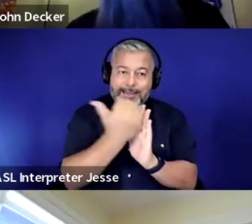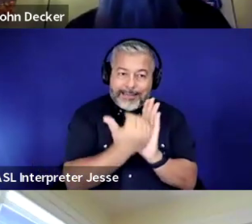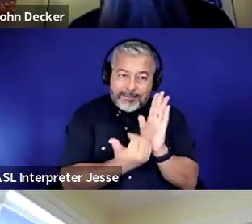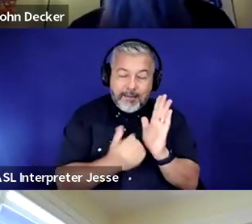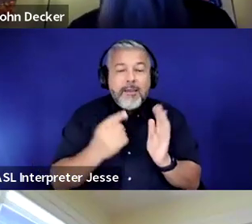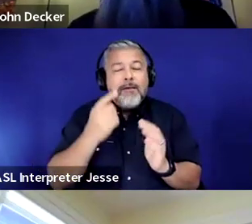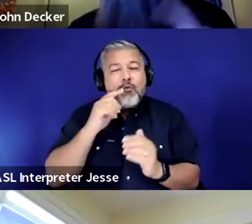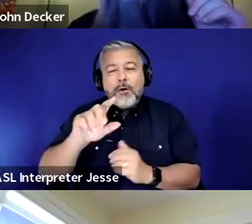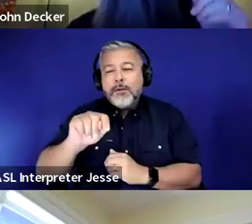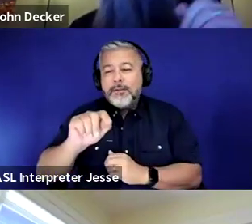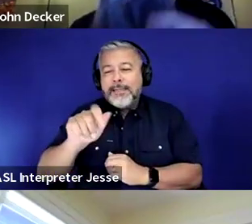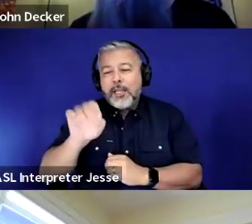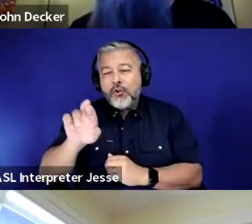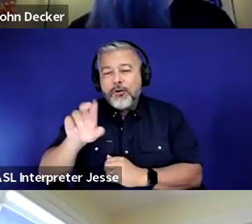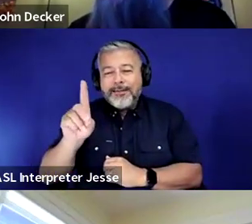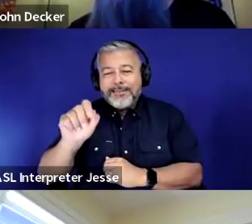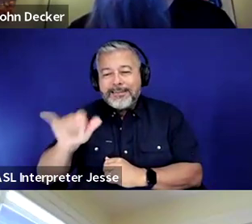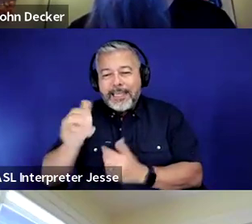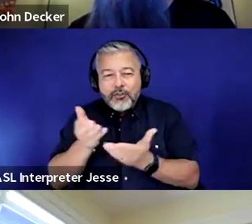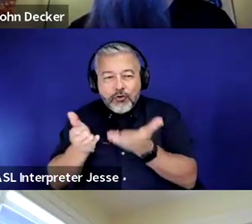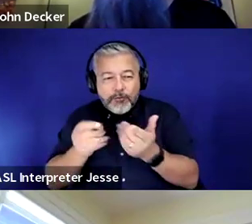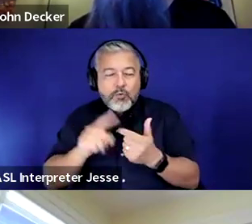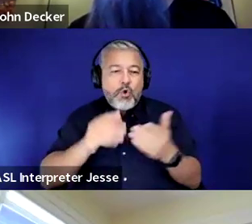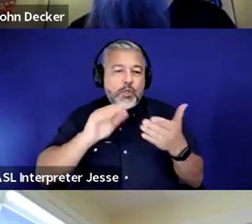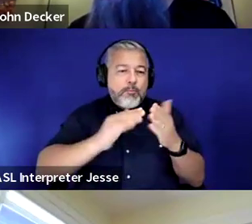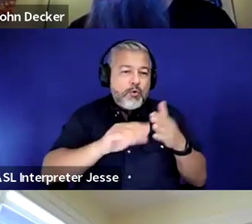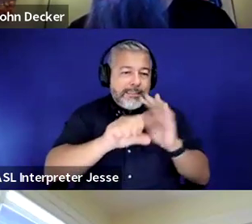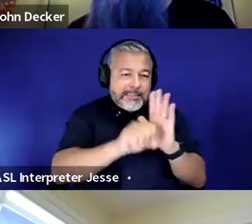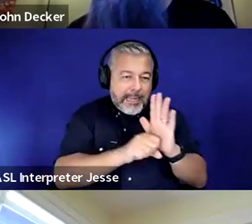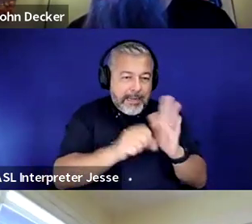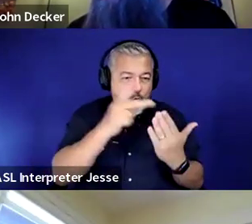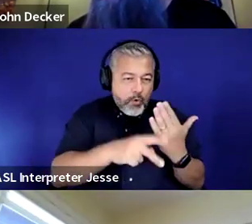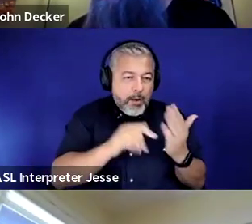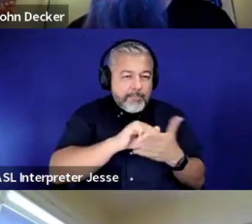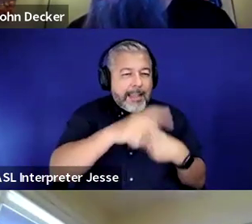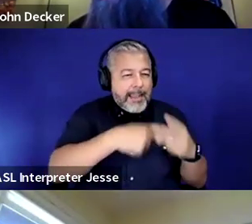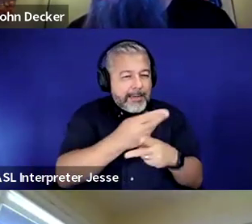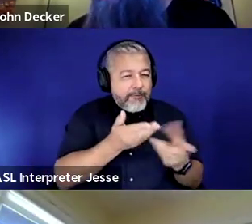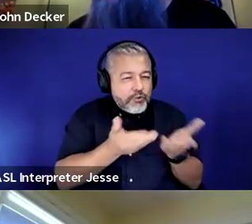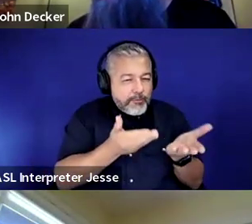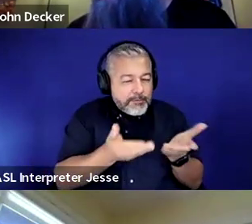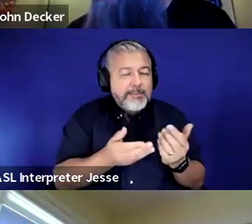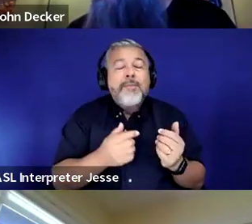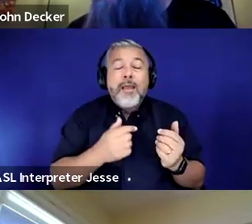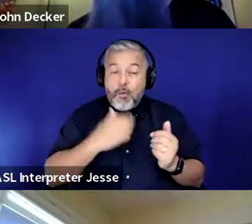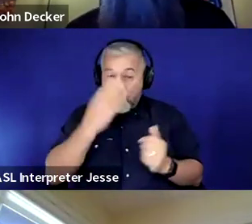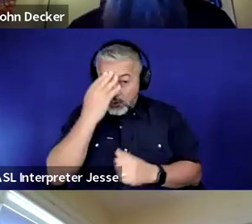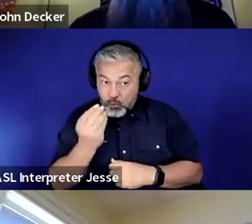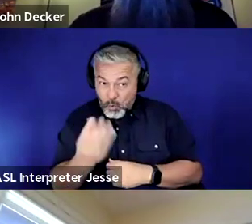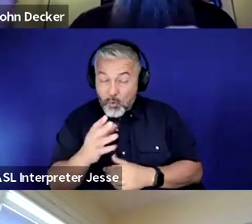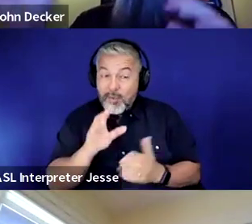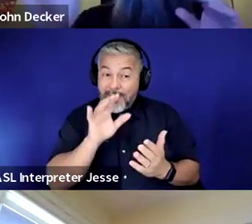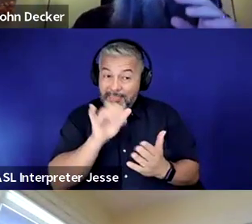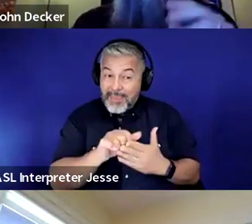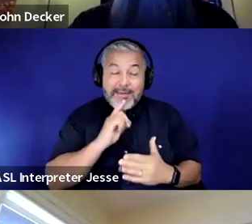day service or like community or community-based day program type services and things like that. I do want to let you know that that